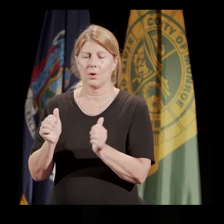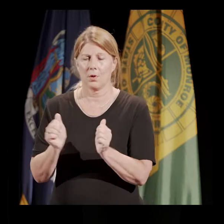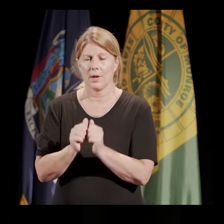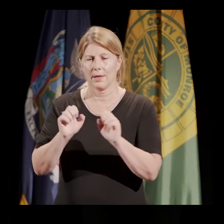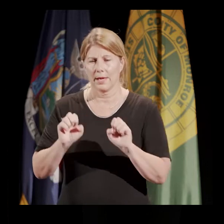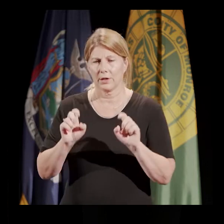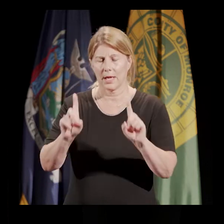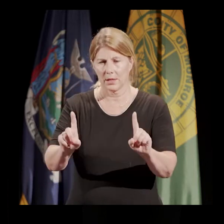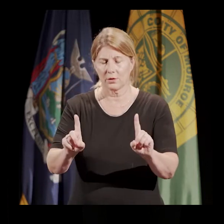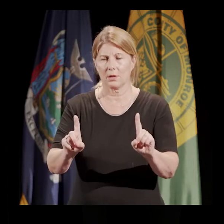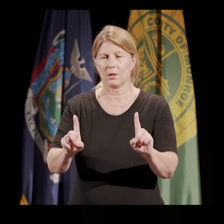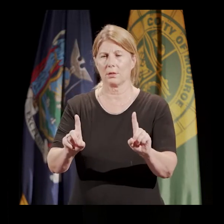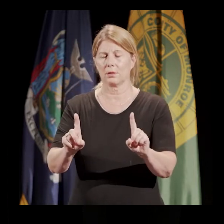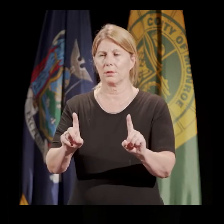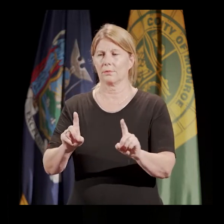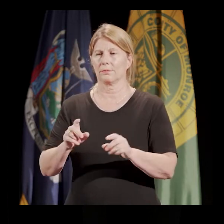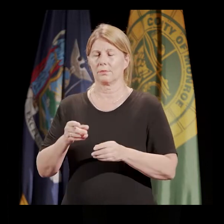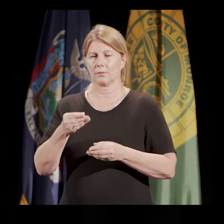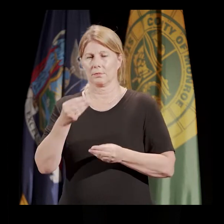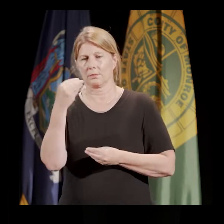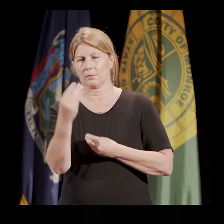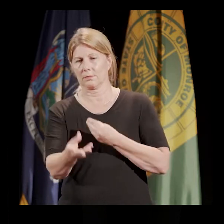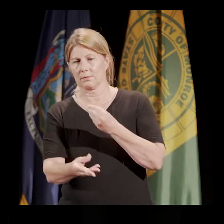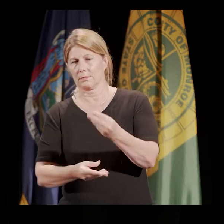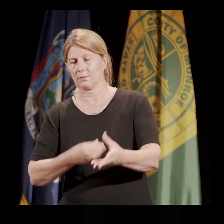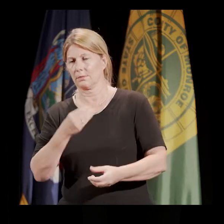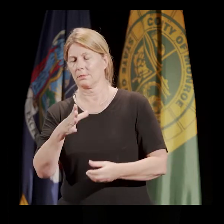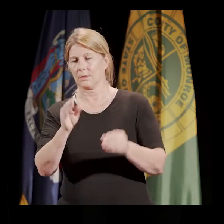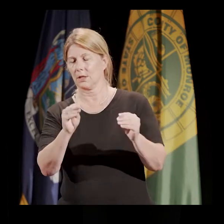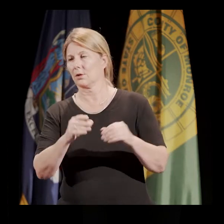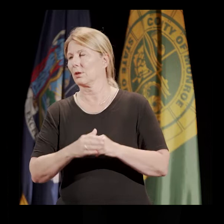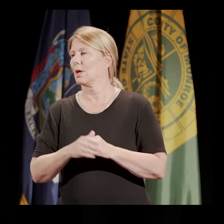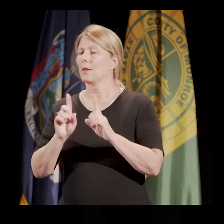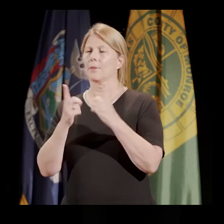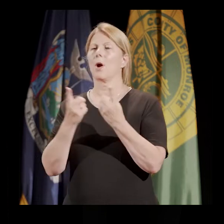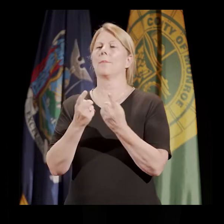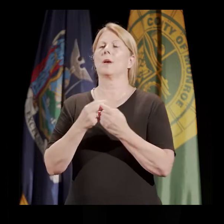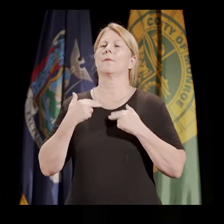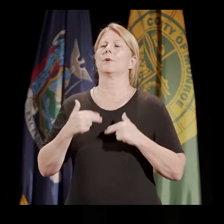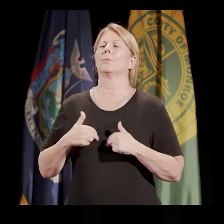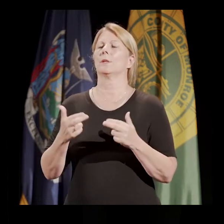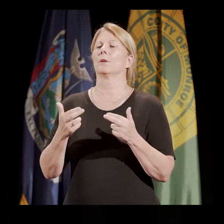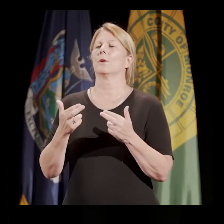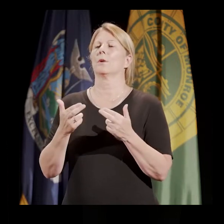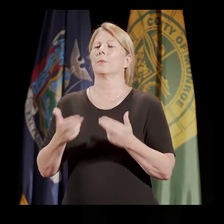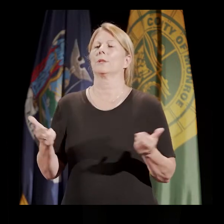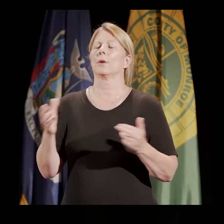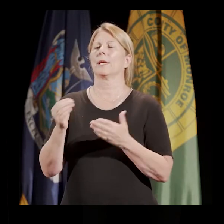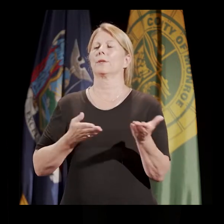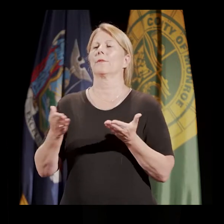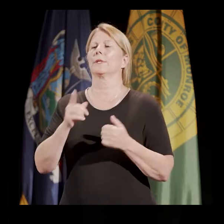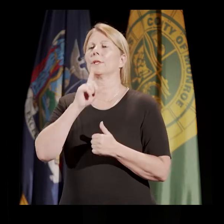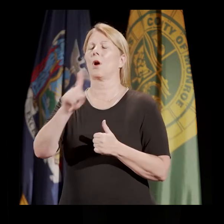and employment experiences. Once again, our Department of Recreation and Human Services is at the forefront of this effort. Many of